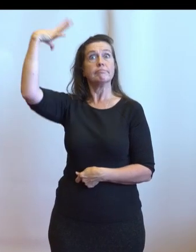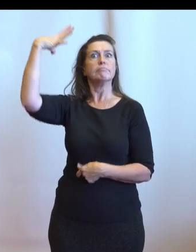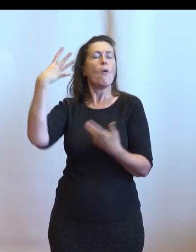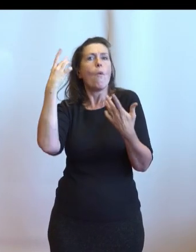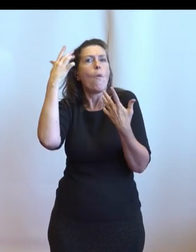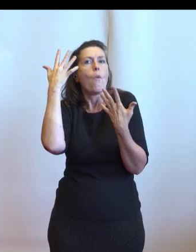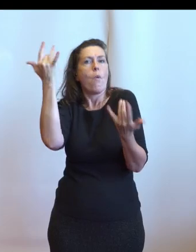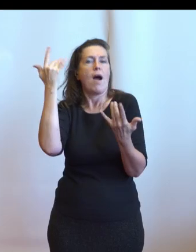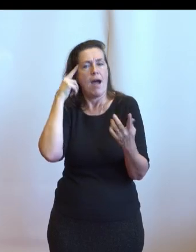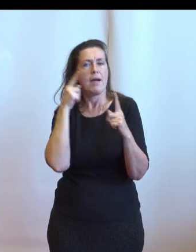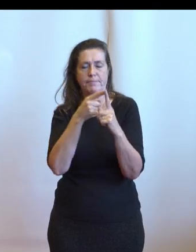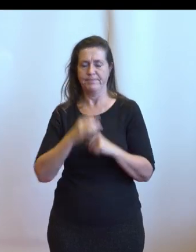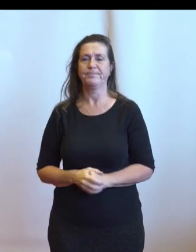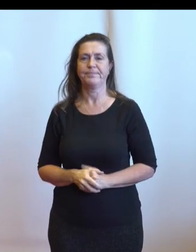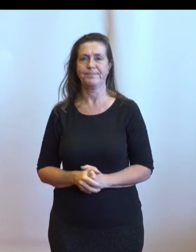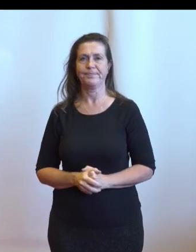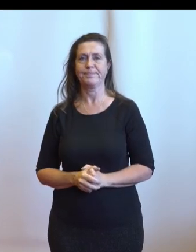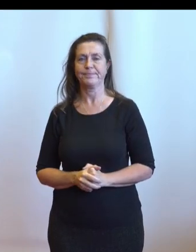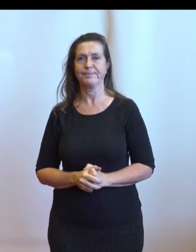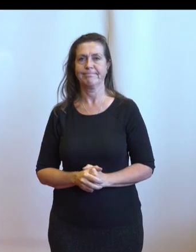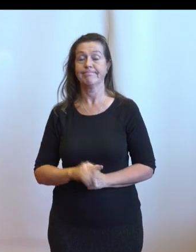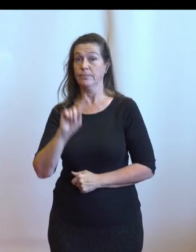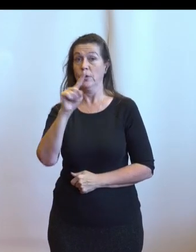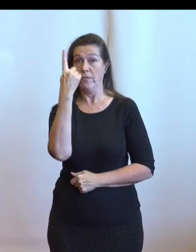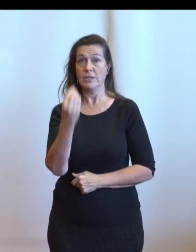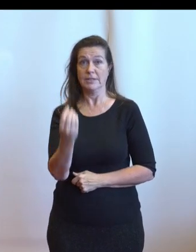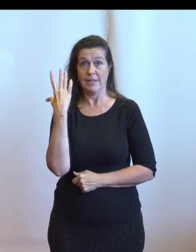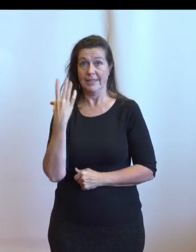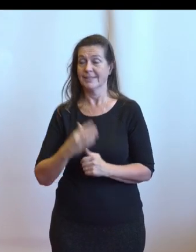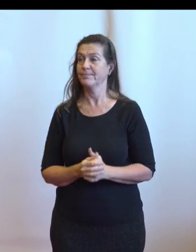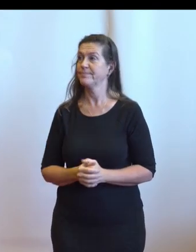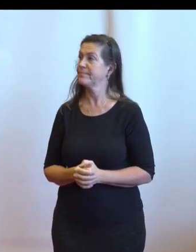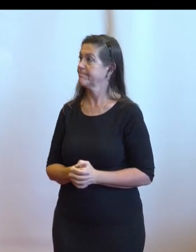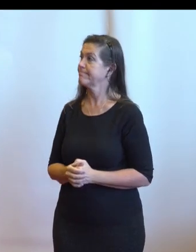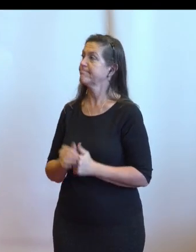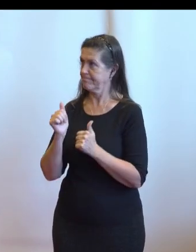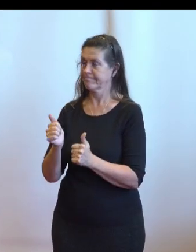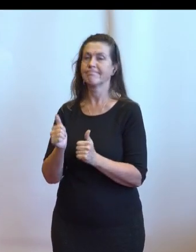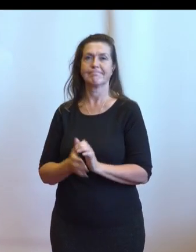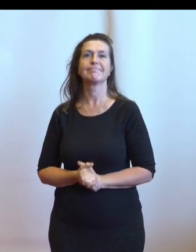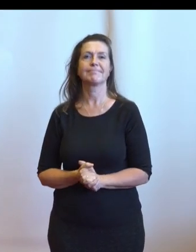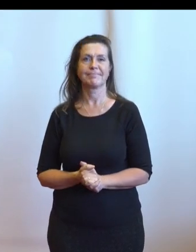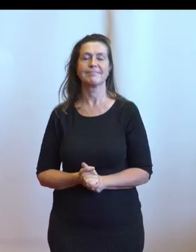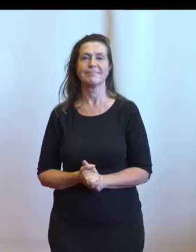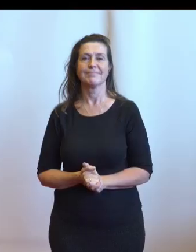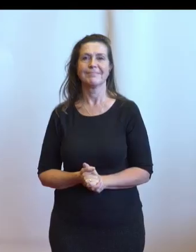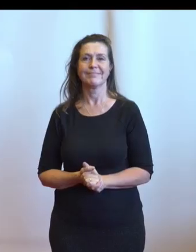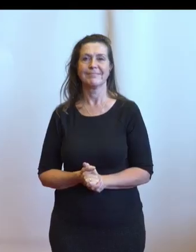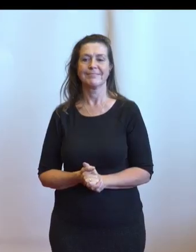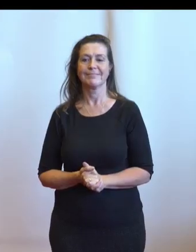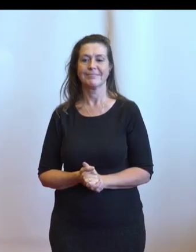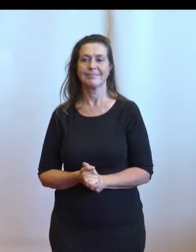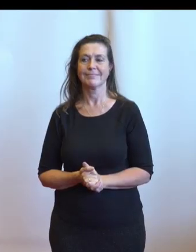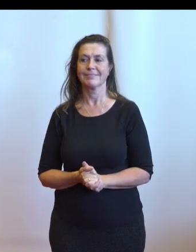to the first slide, please. Okay, yeah, because I'm not seeing that. That's fine. That's